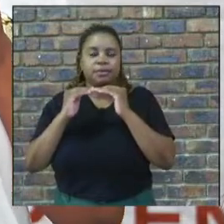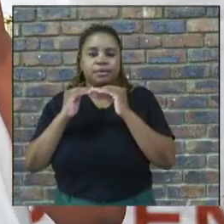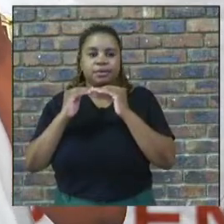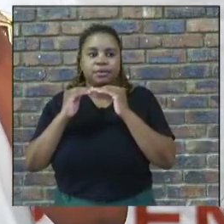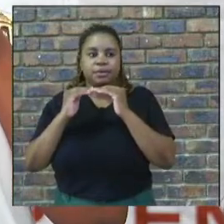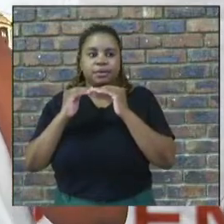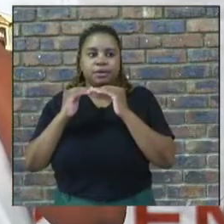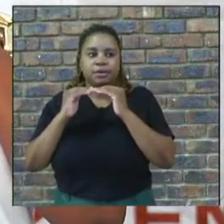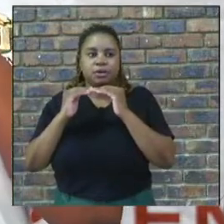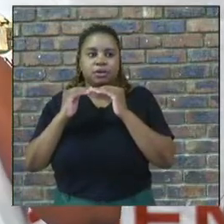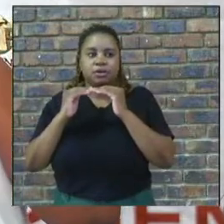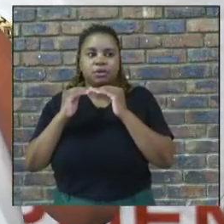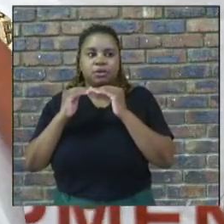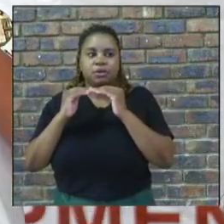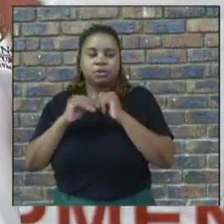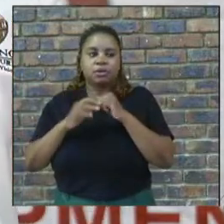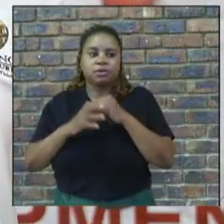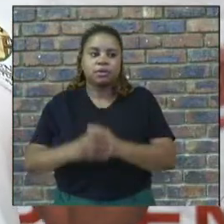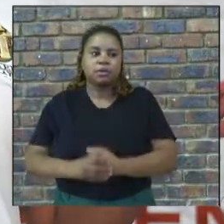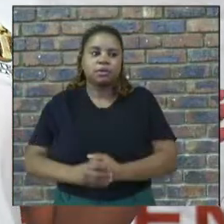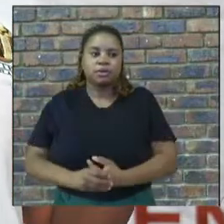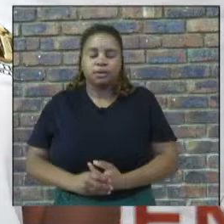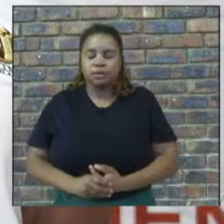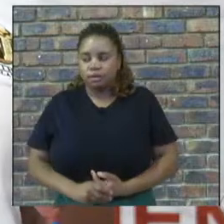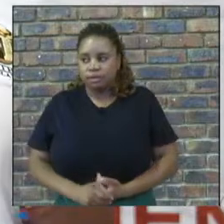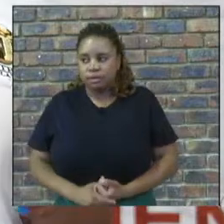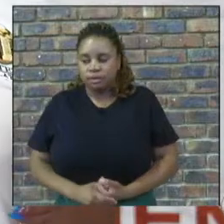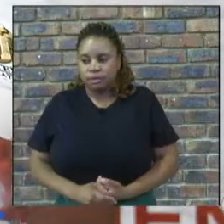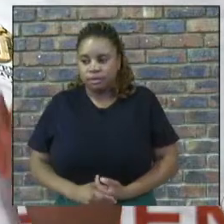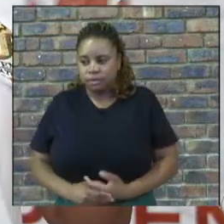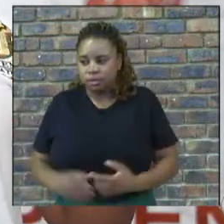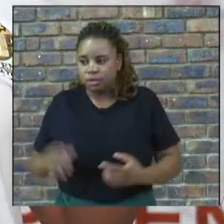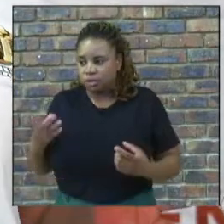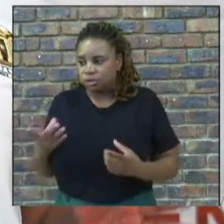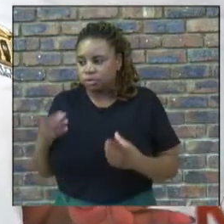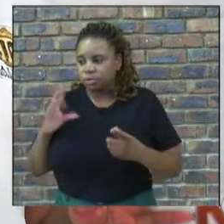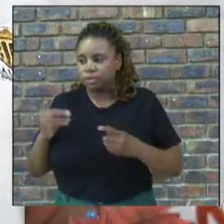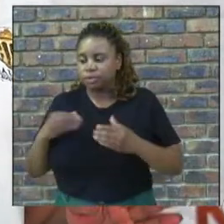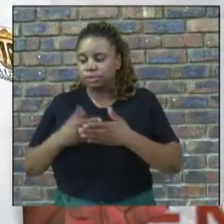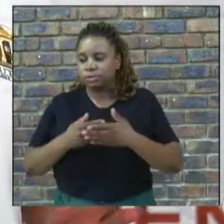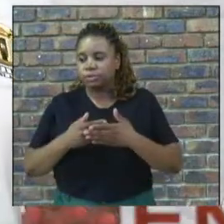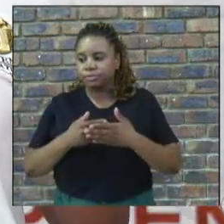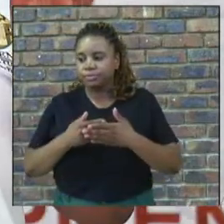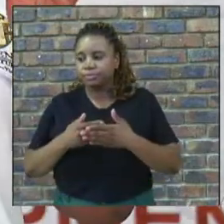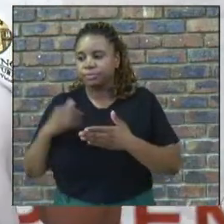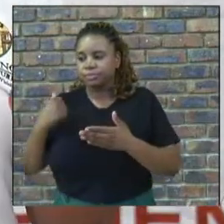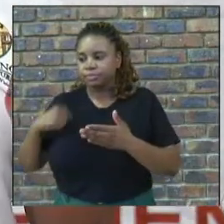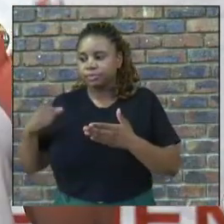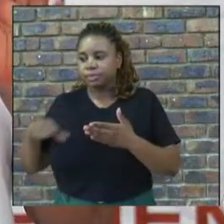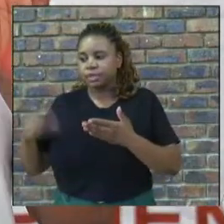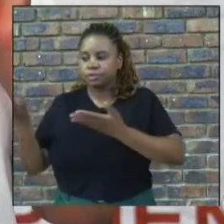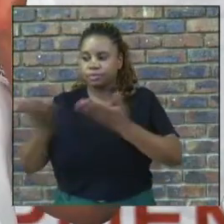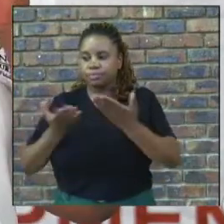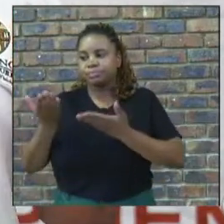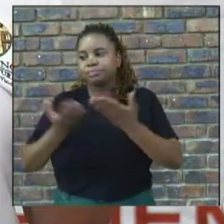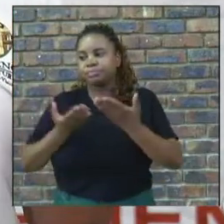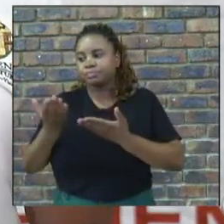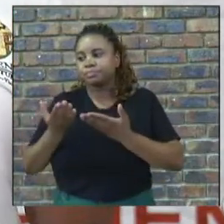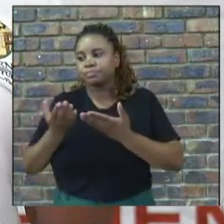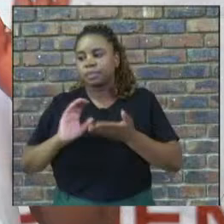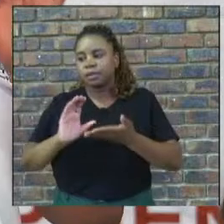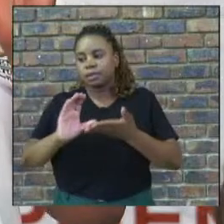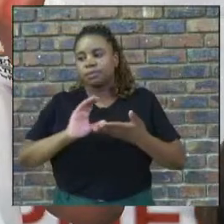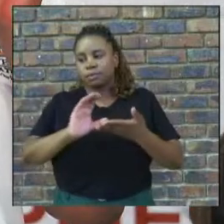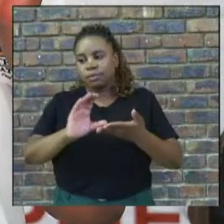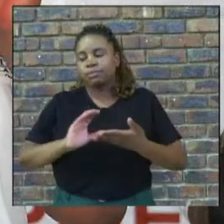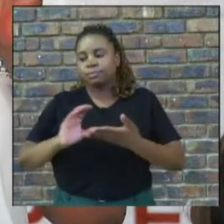note and raise those issues through the normal legislature processes with the municipalities. Lack of funding, we picked up the issues